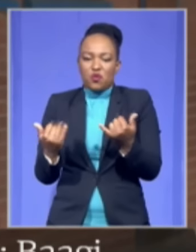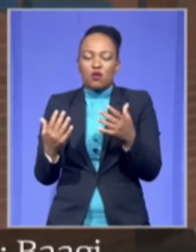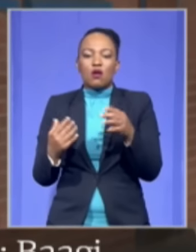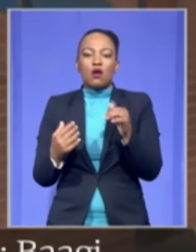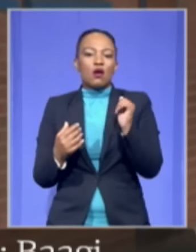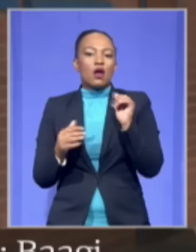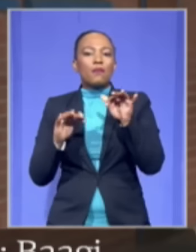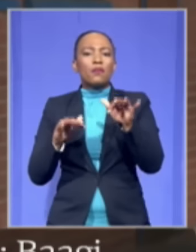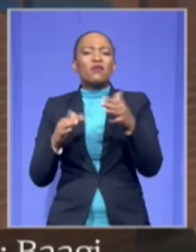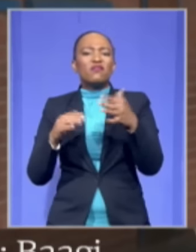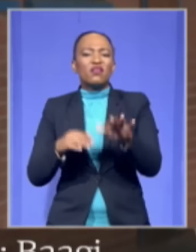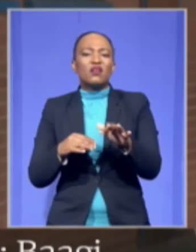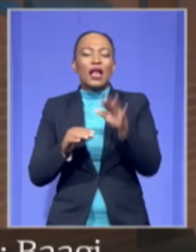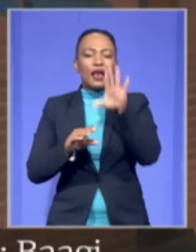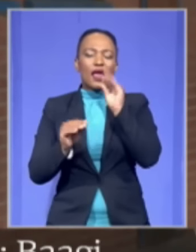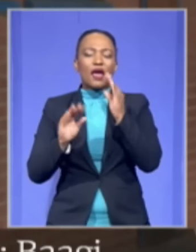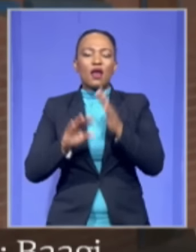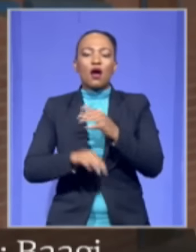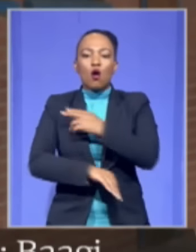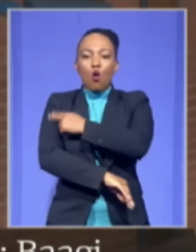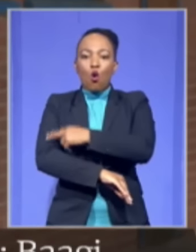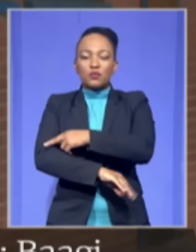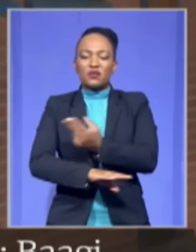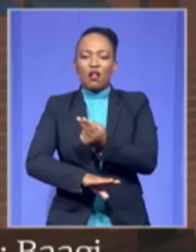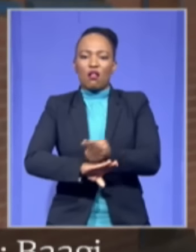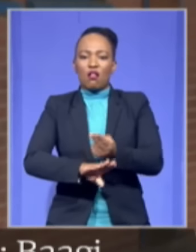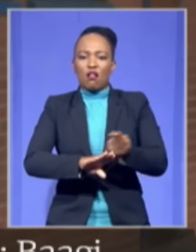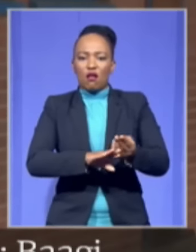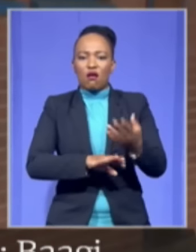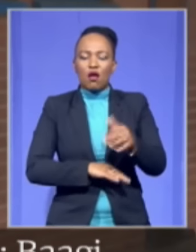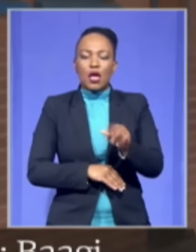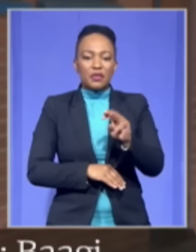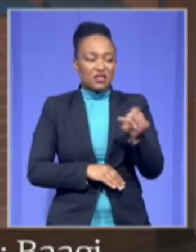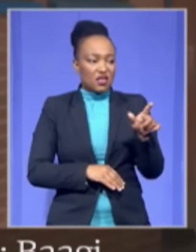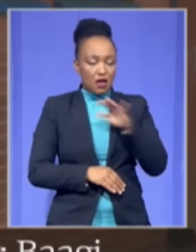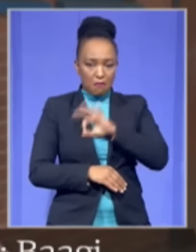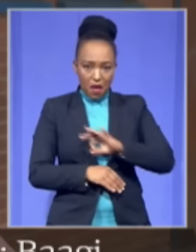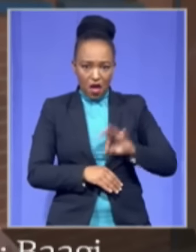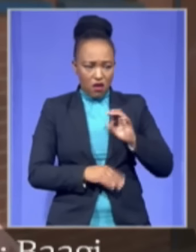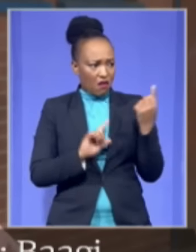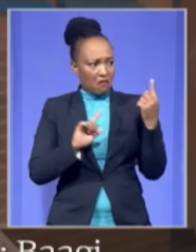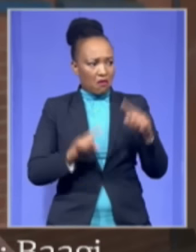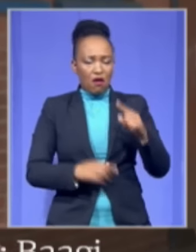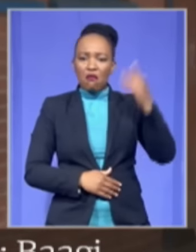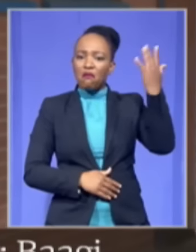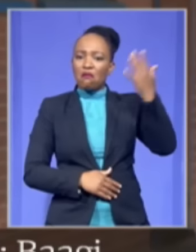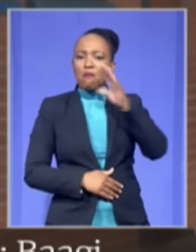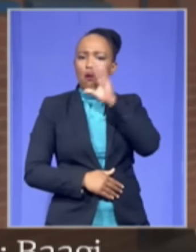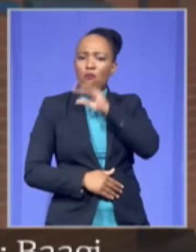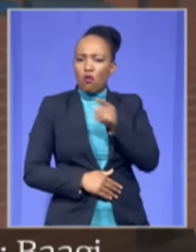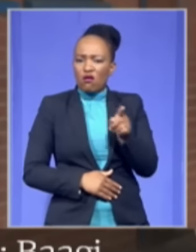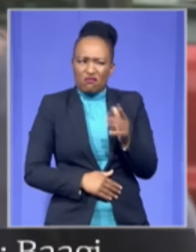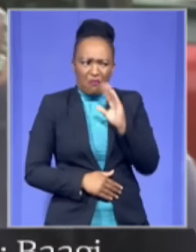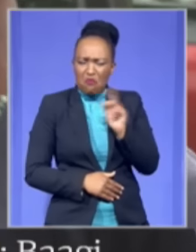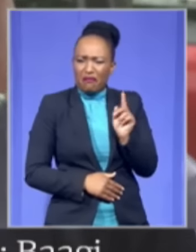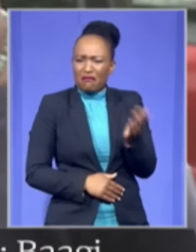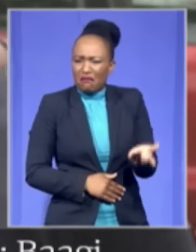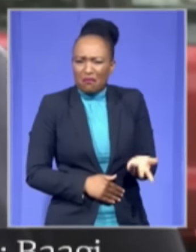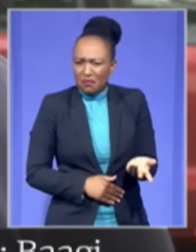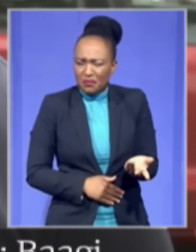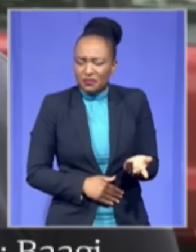maobane sepetlele mme ya ga di MEC di teng mona di ba tlo go bua mona ha ke tsebe gore ntwe wa tlang go e bua ya bona ke efe. Rona